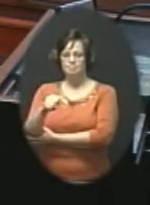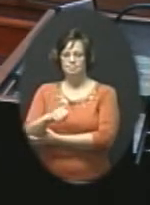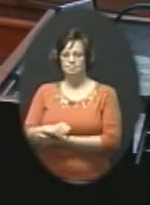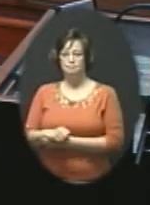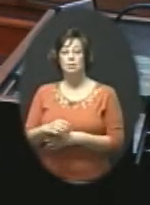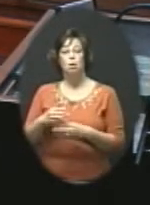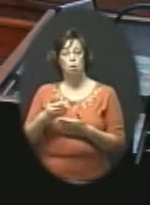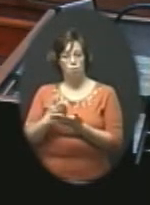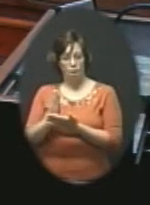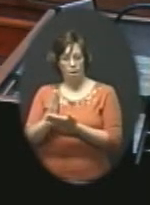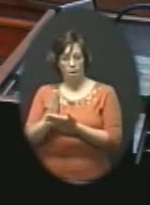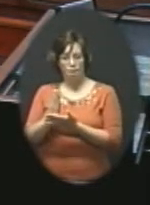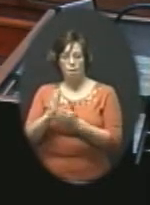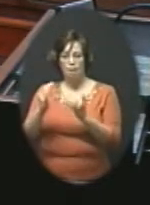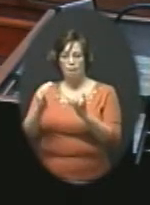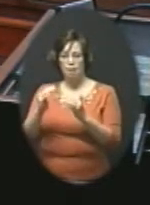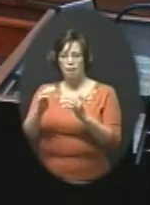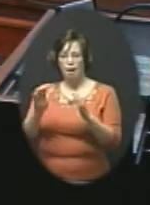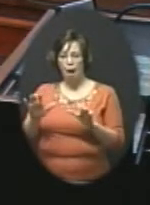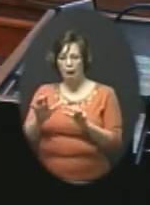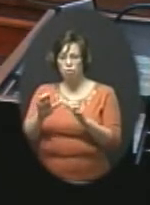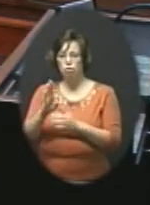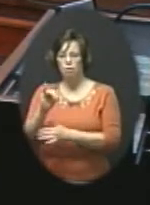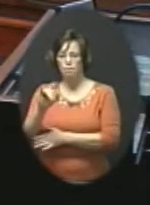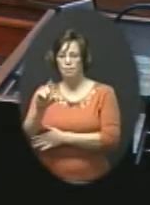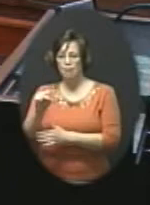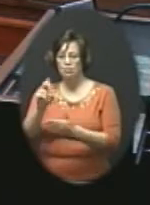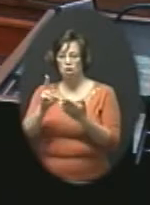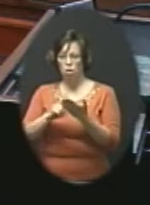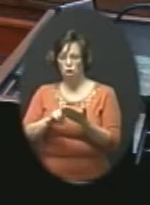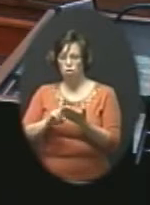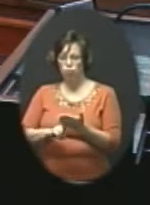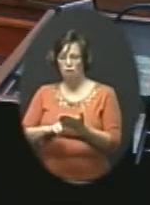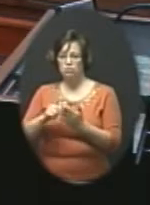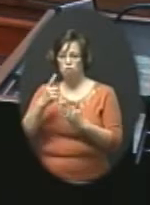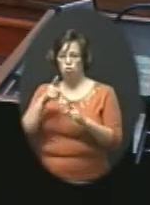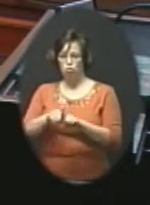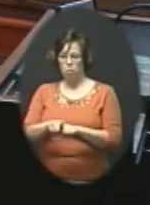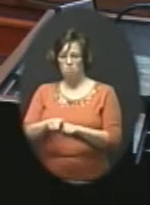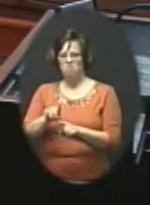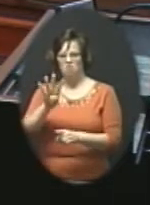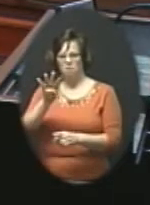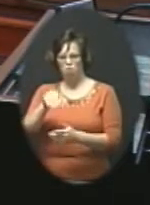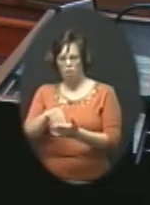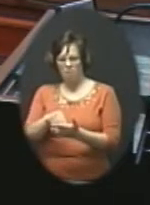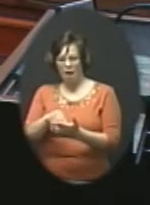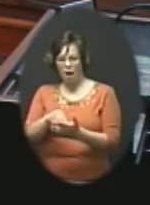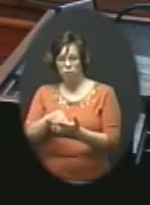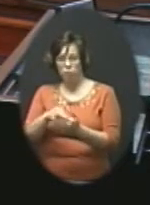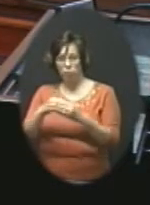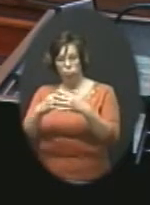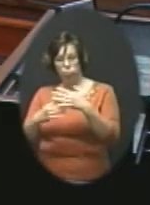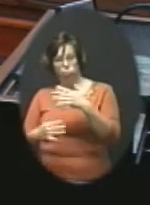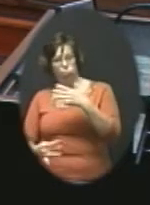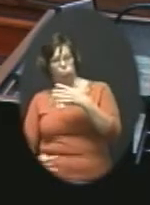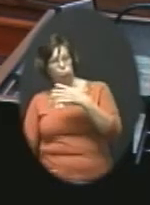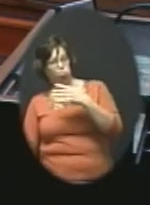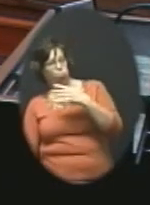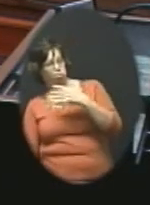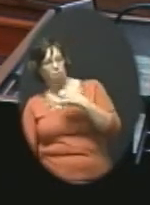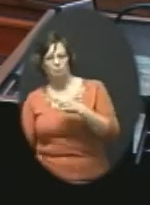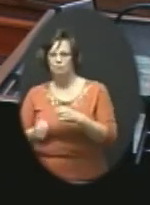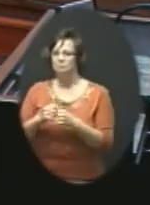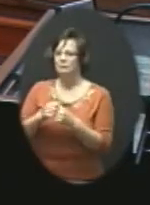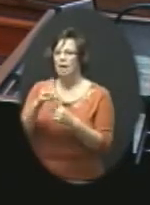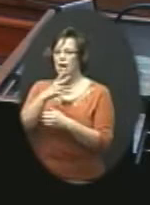All right. Under action, bids, contracts, and agreements, there are about 4,000 of them.